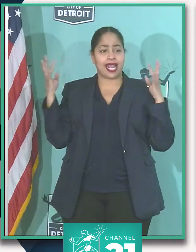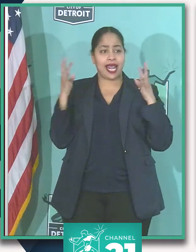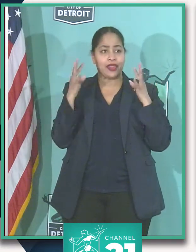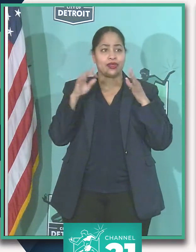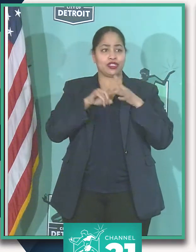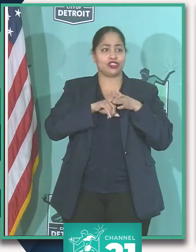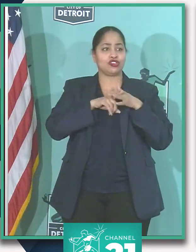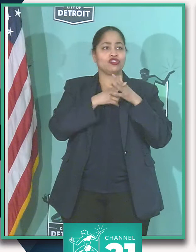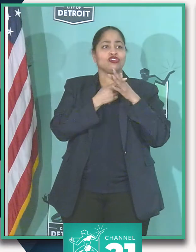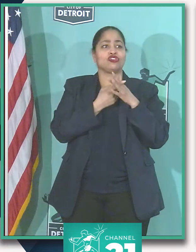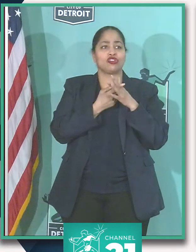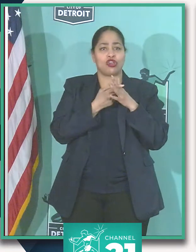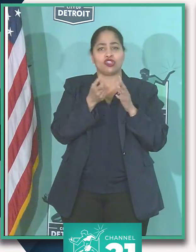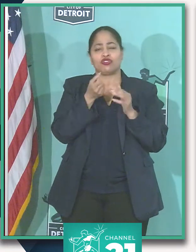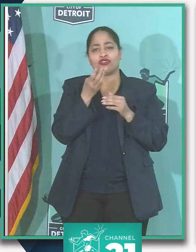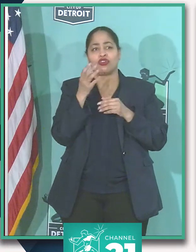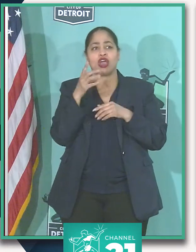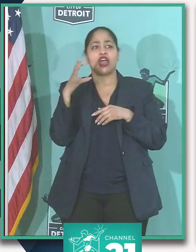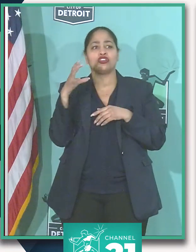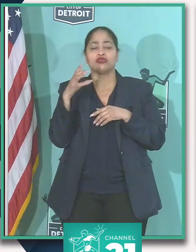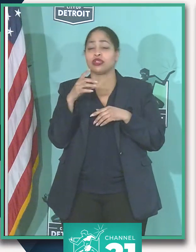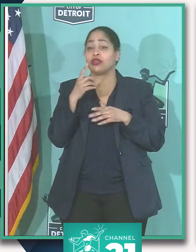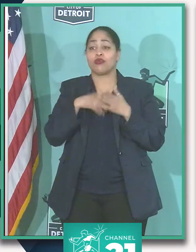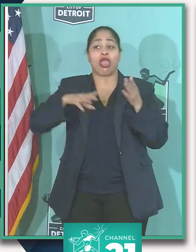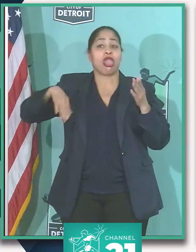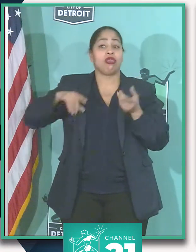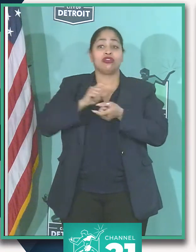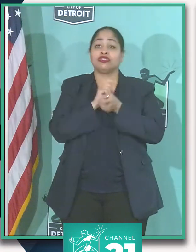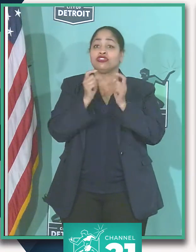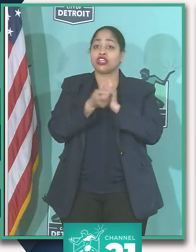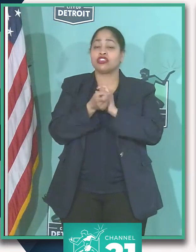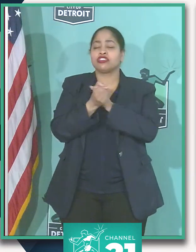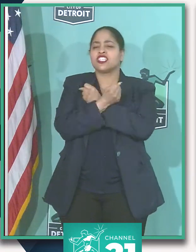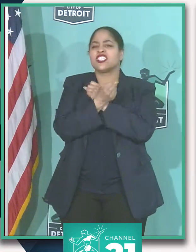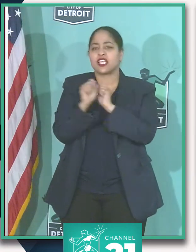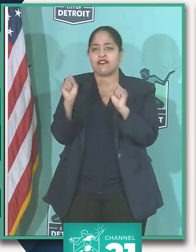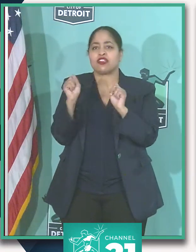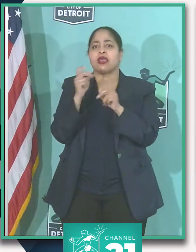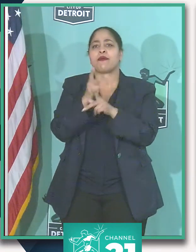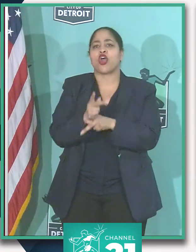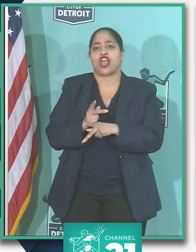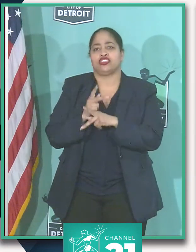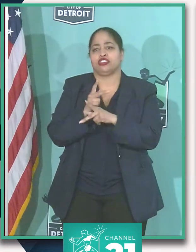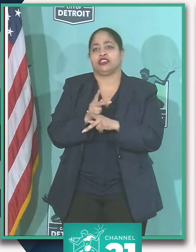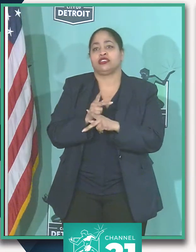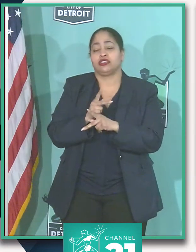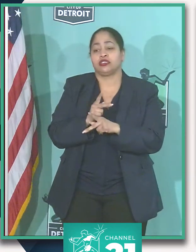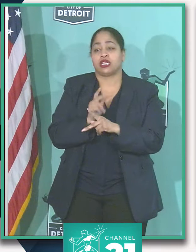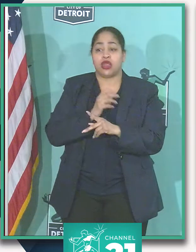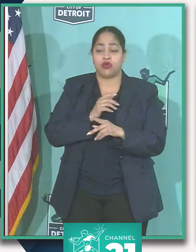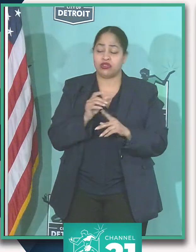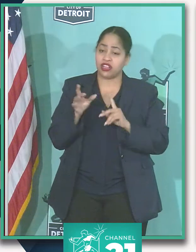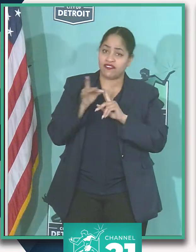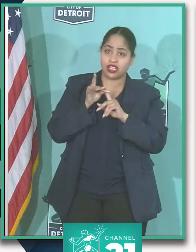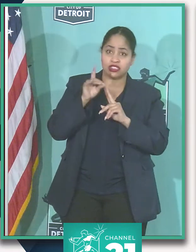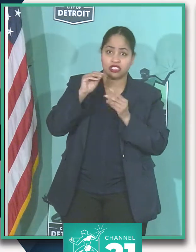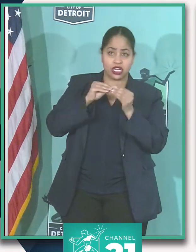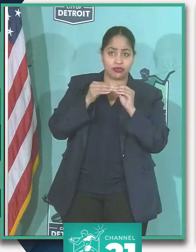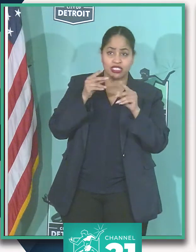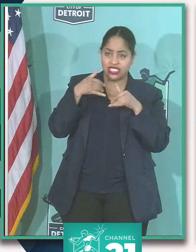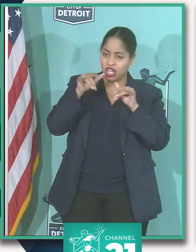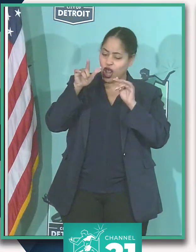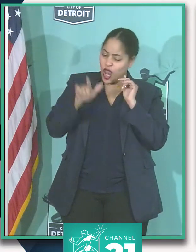increase to a couple hundred, what has not changed are the safety precautions. Our infection rate is still low, right